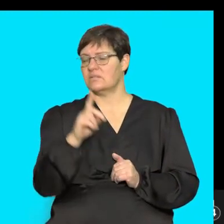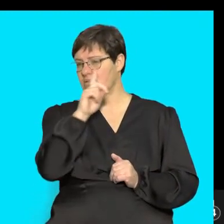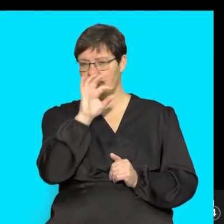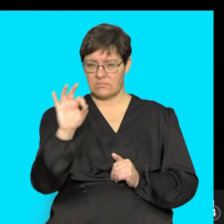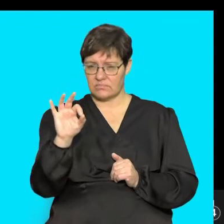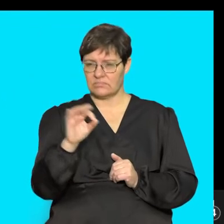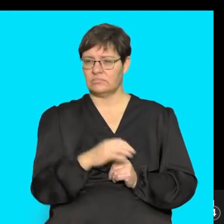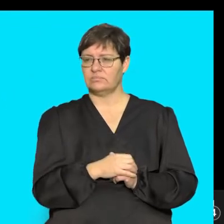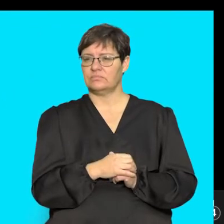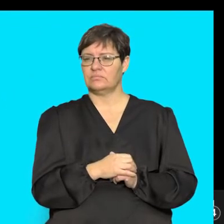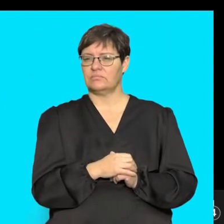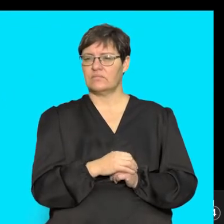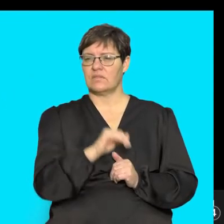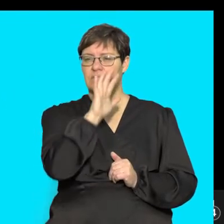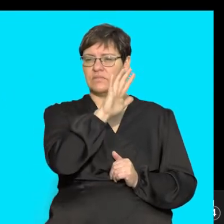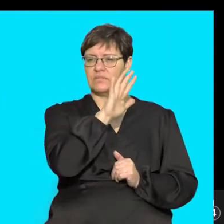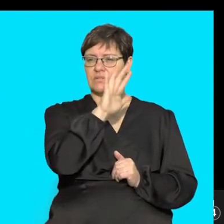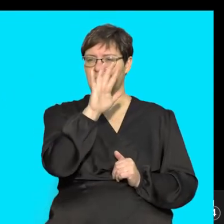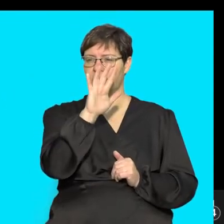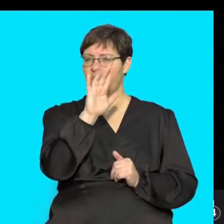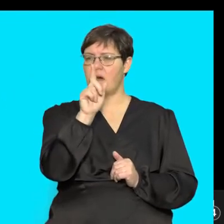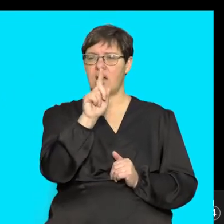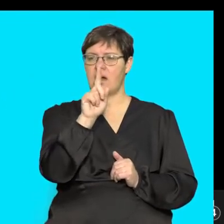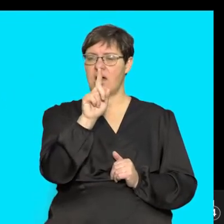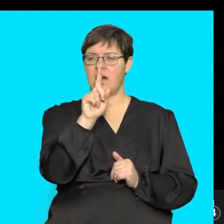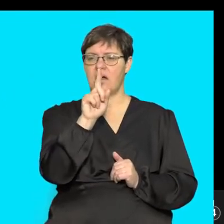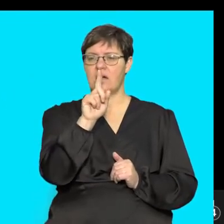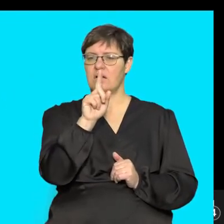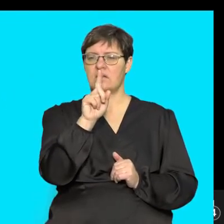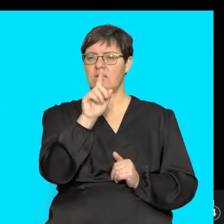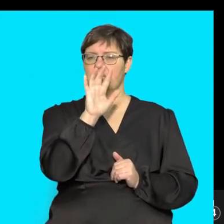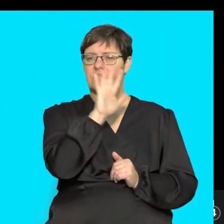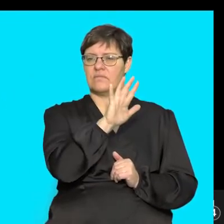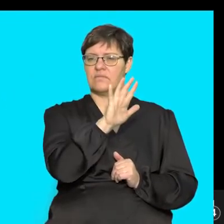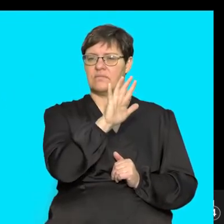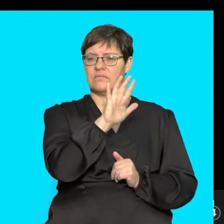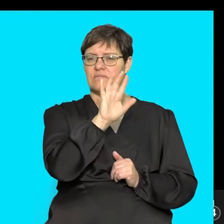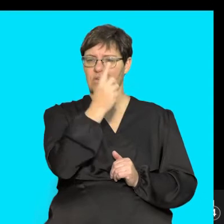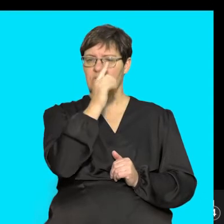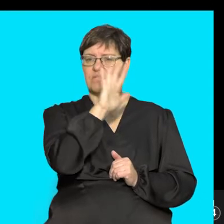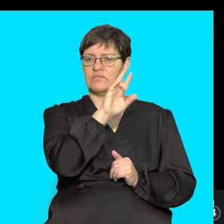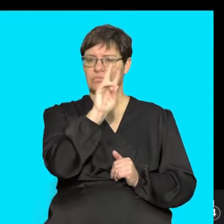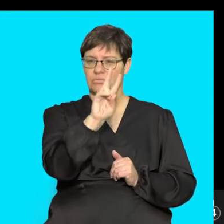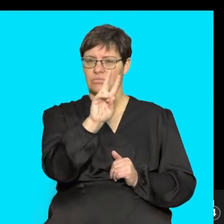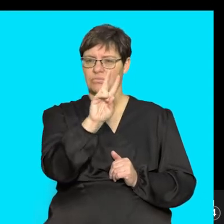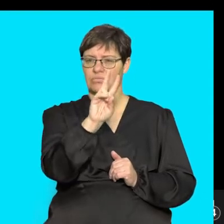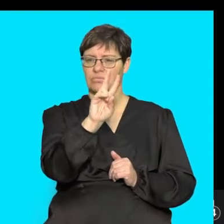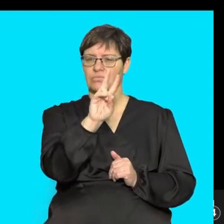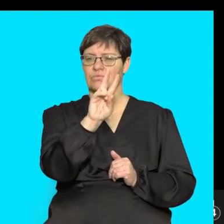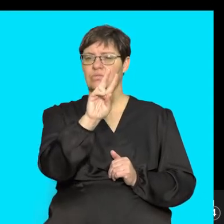See, we have everything correct. So we have 55. So the first one is 52,